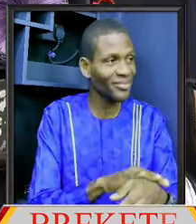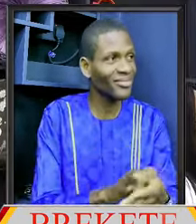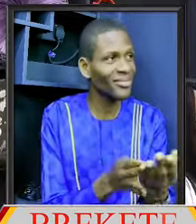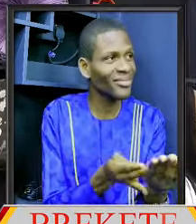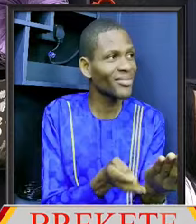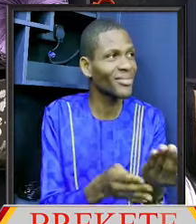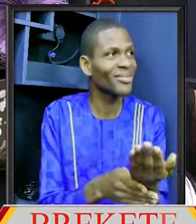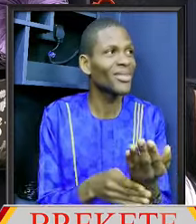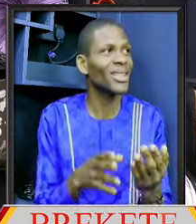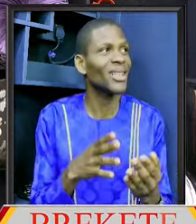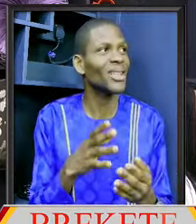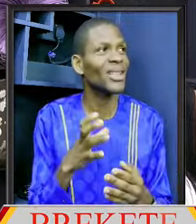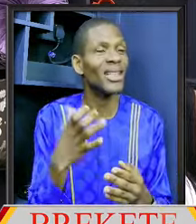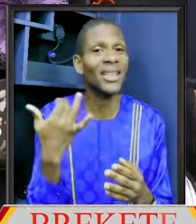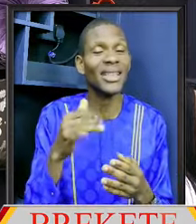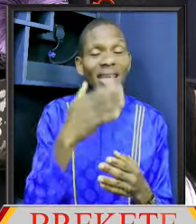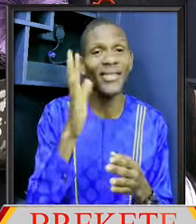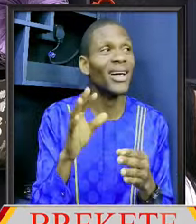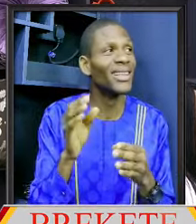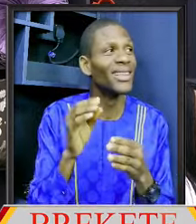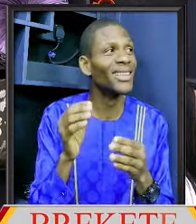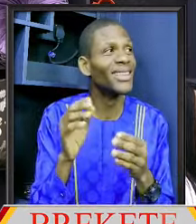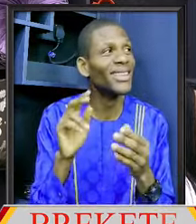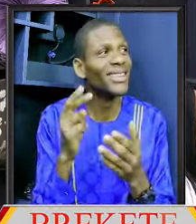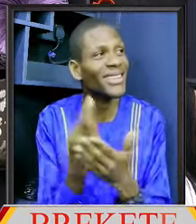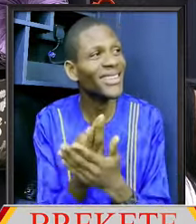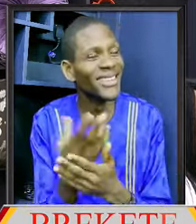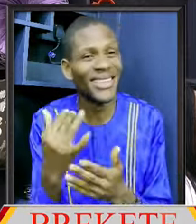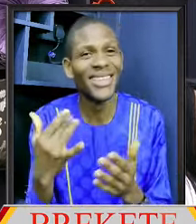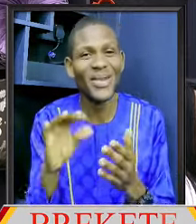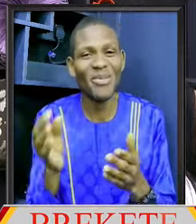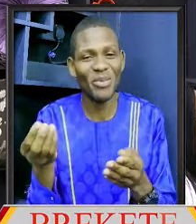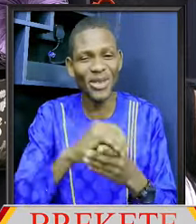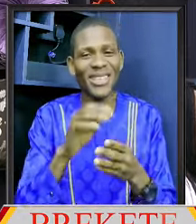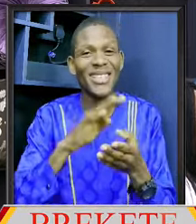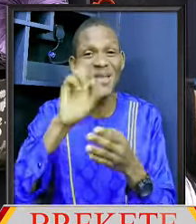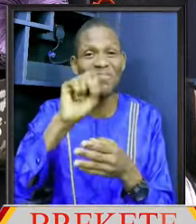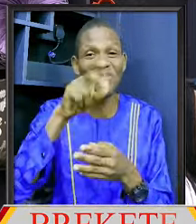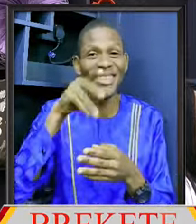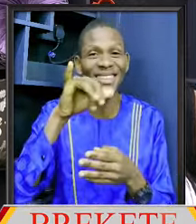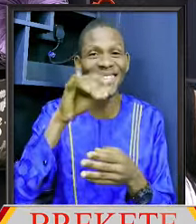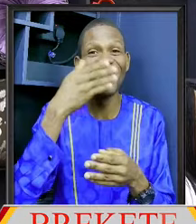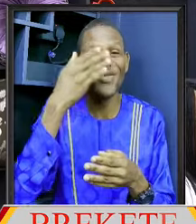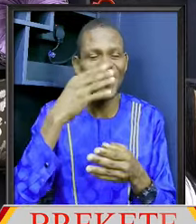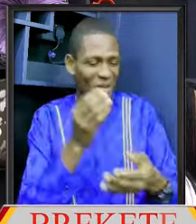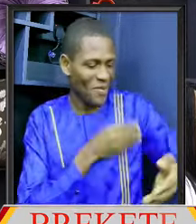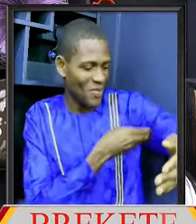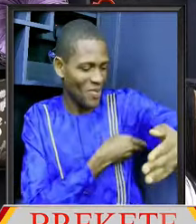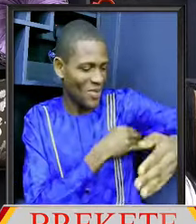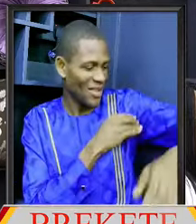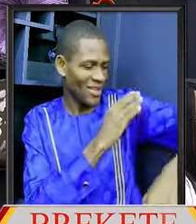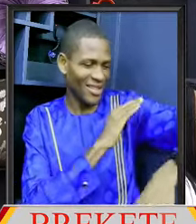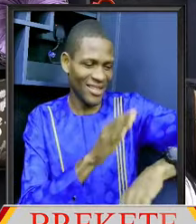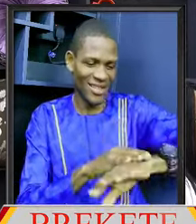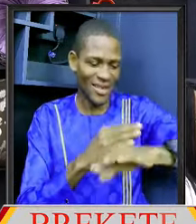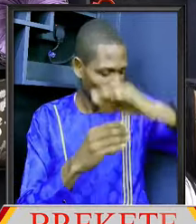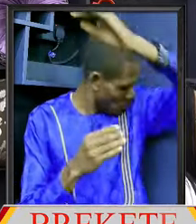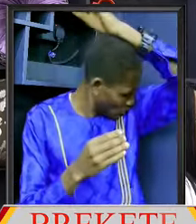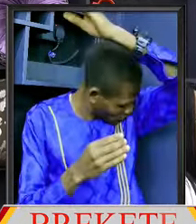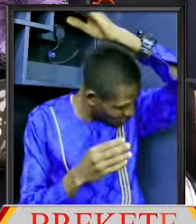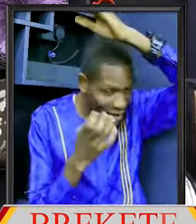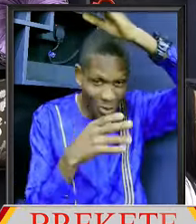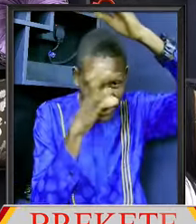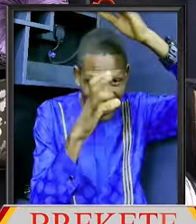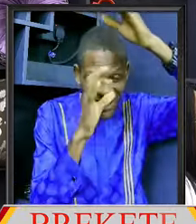So they never reach anywhere. They go rub here, rub here. When they go back, they go, they do like this. Why die don't they come out? Una